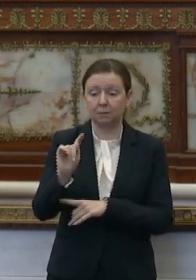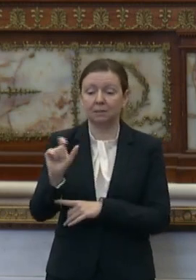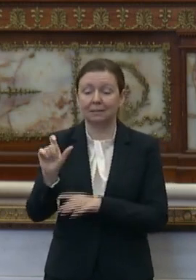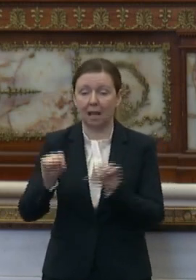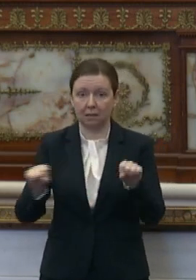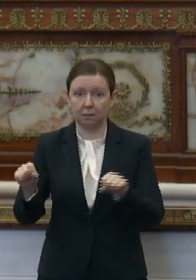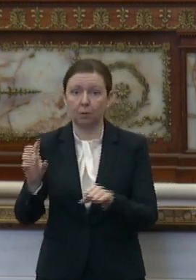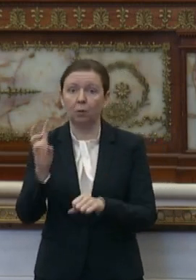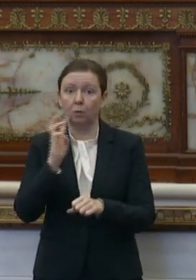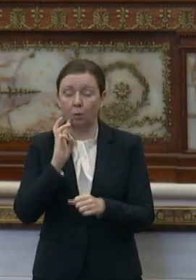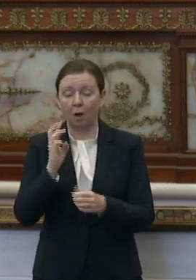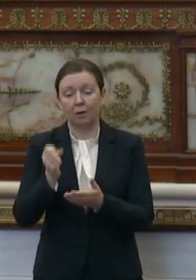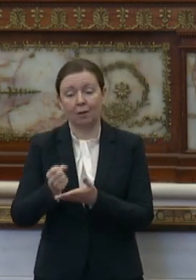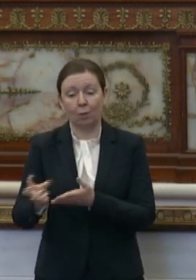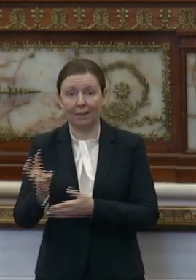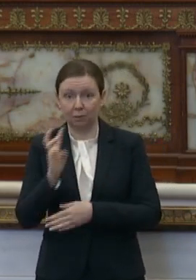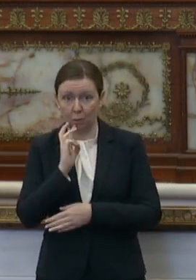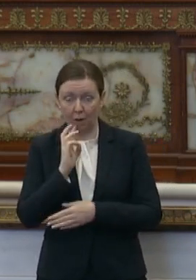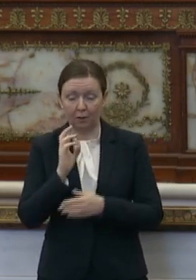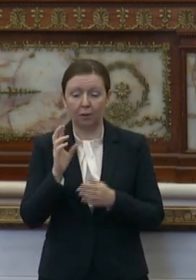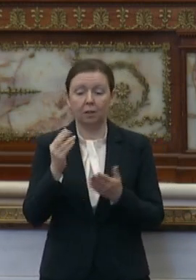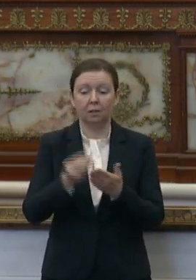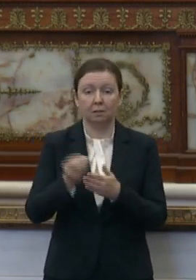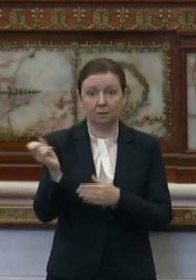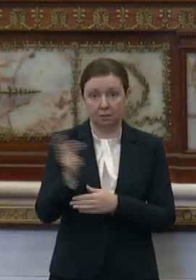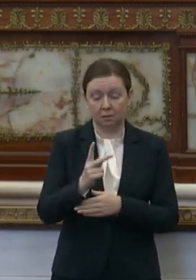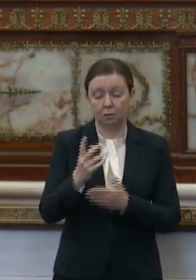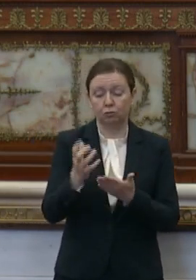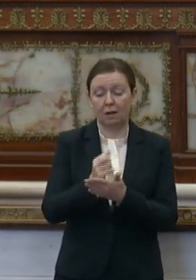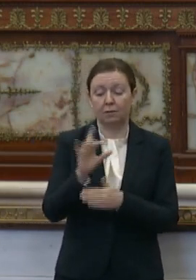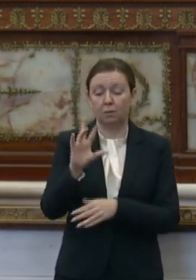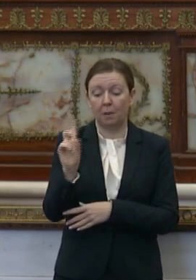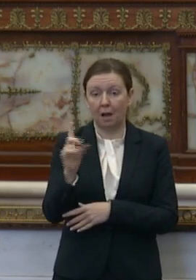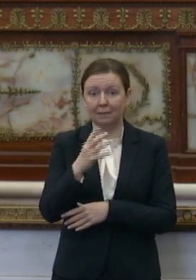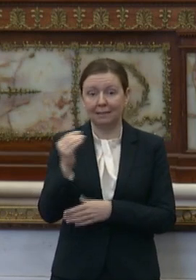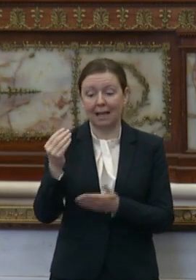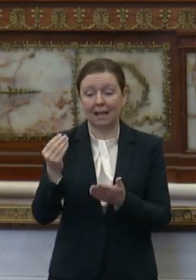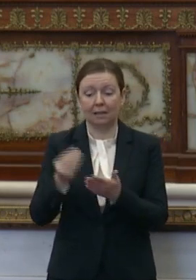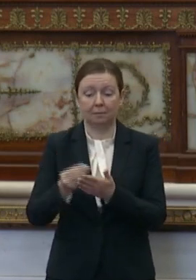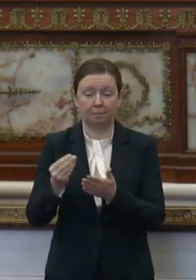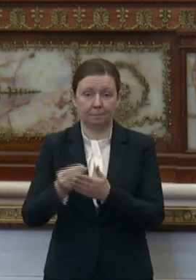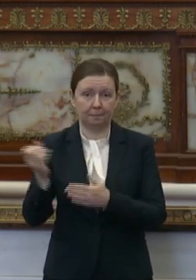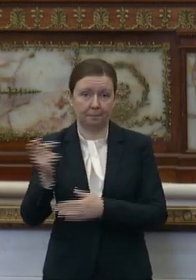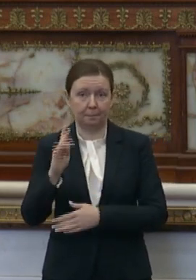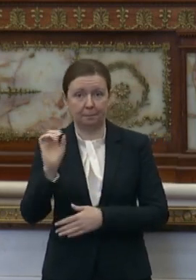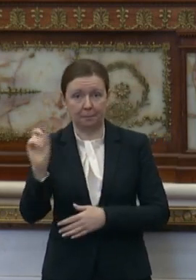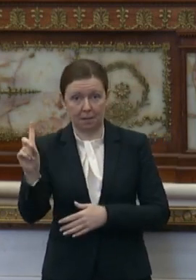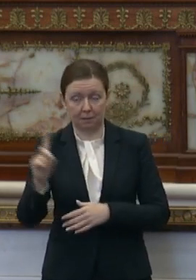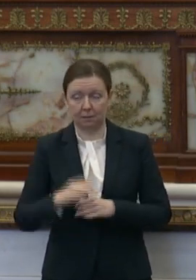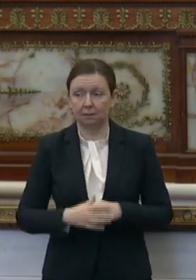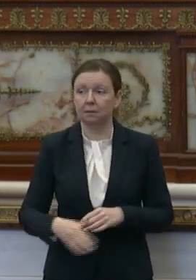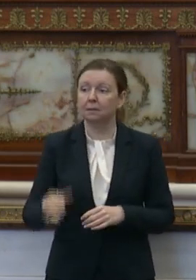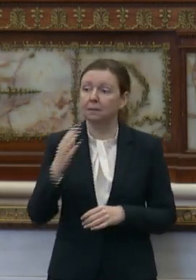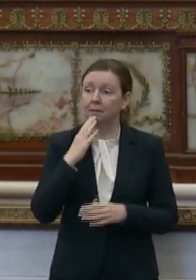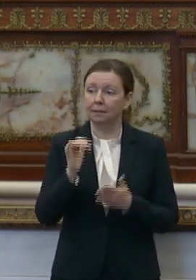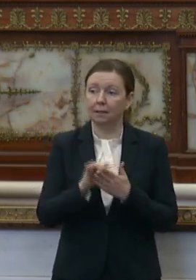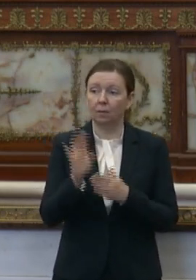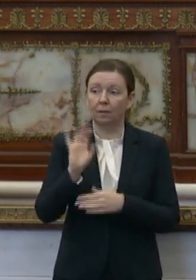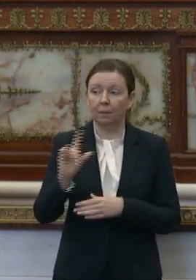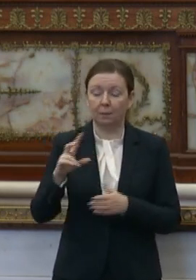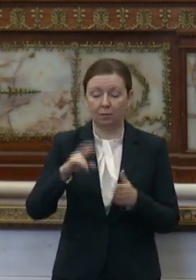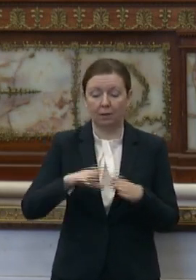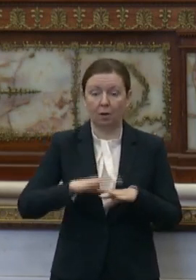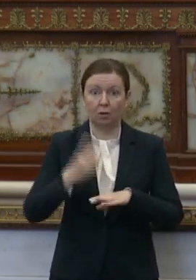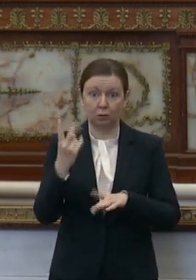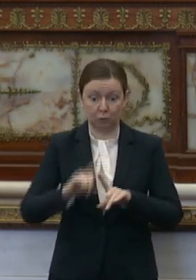wastewater refunding revenue bonds and revenue refunding bonds. Thank you. This bill having been read on two